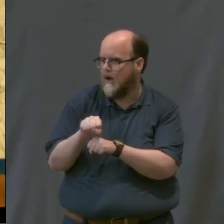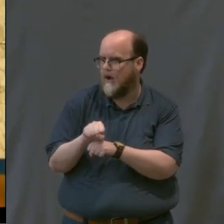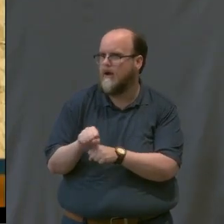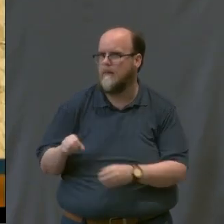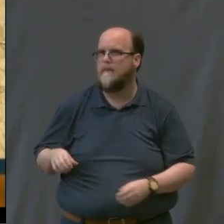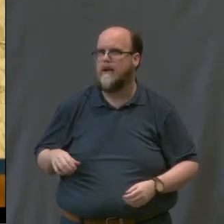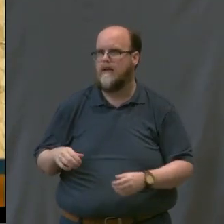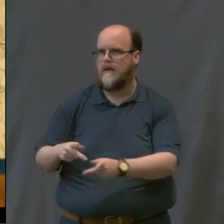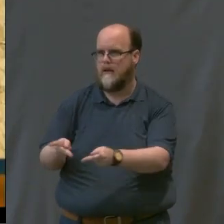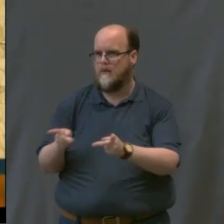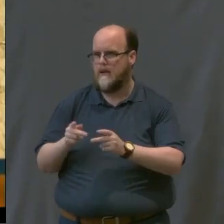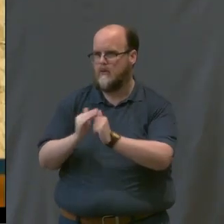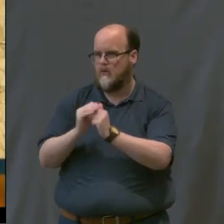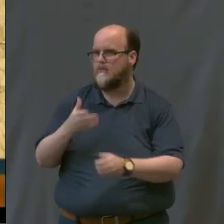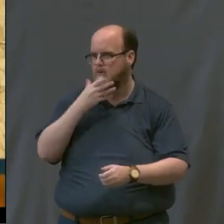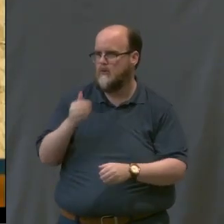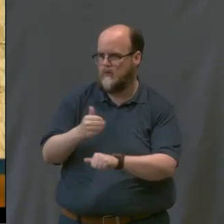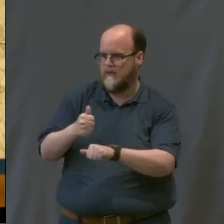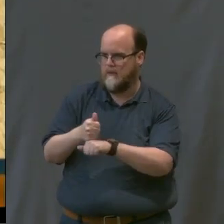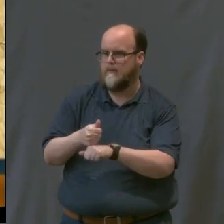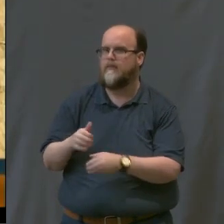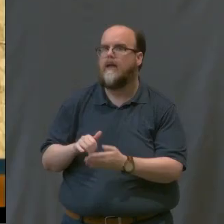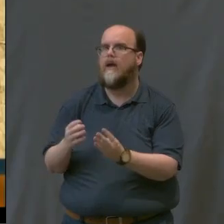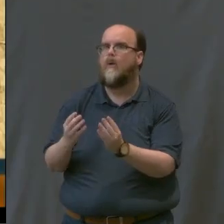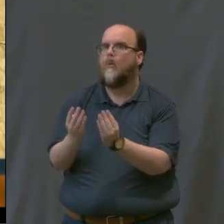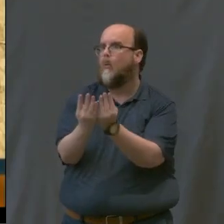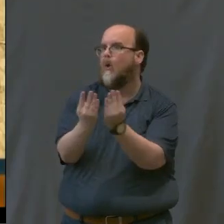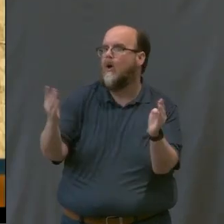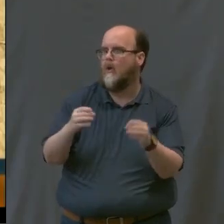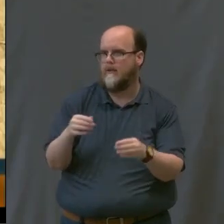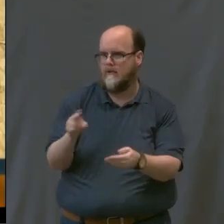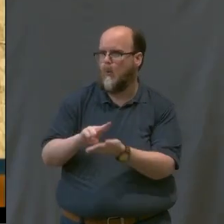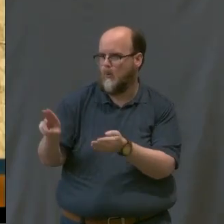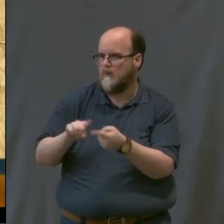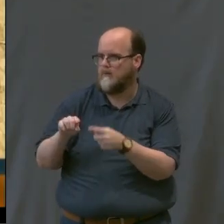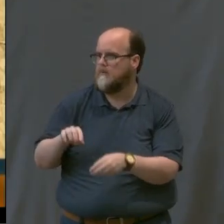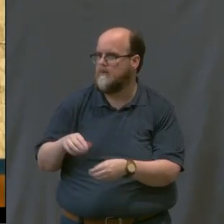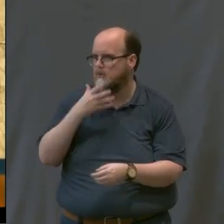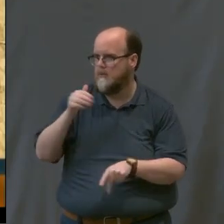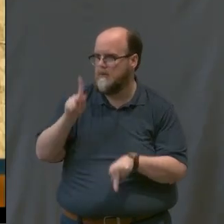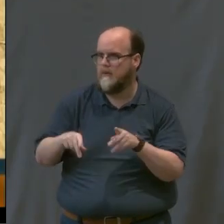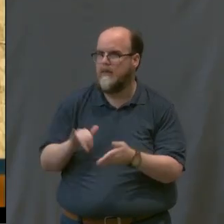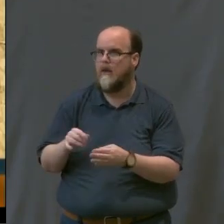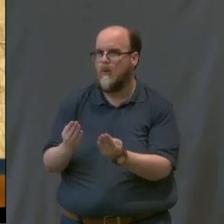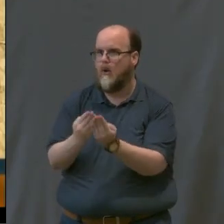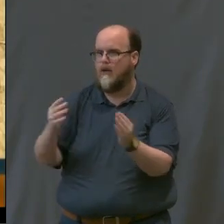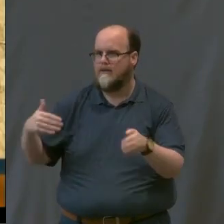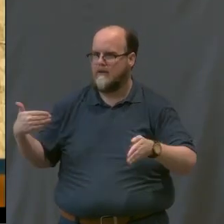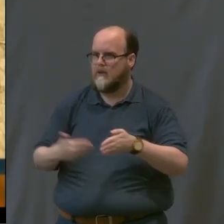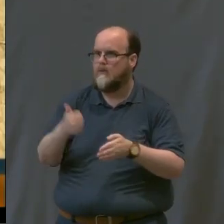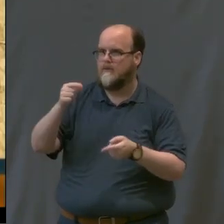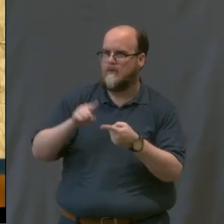worship that the Jews have set up. This wall is very sacred to the Jews. It is the wall that's closest